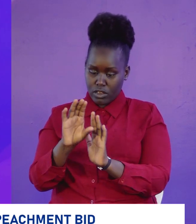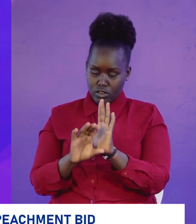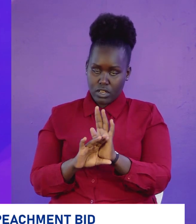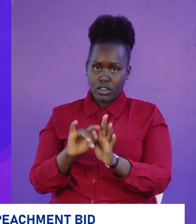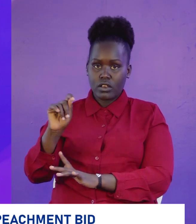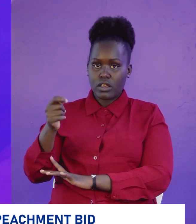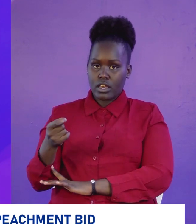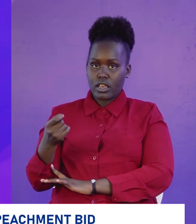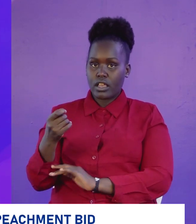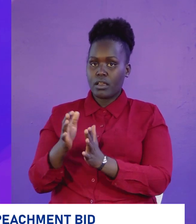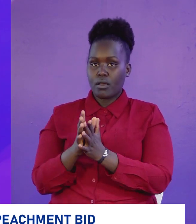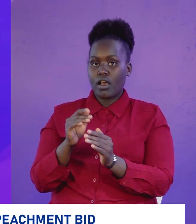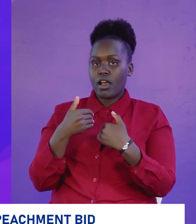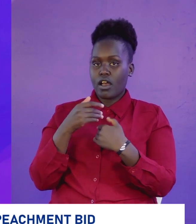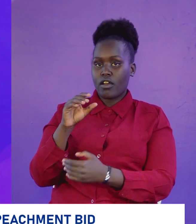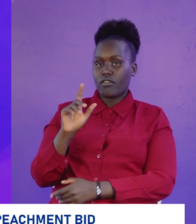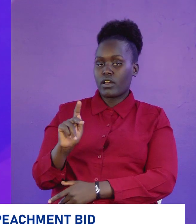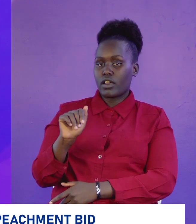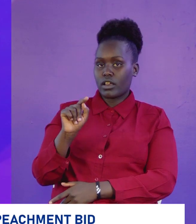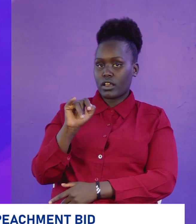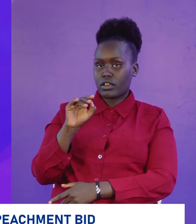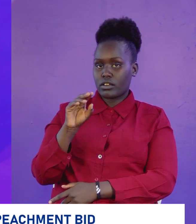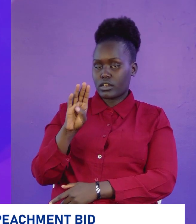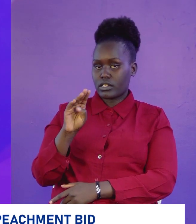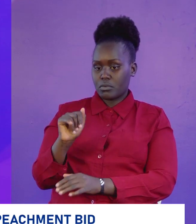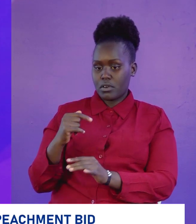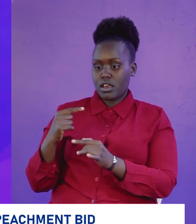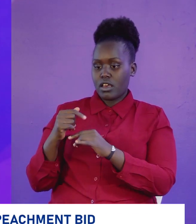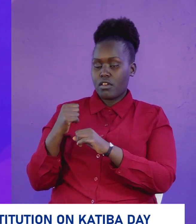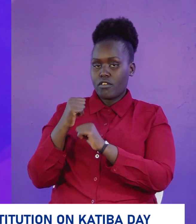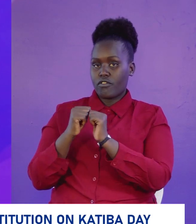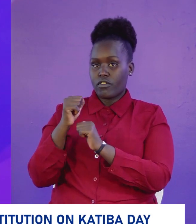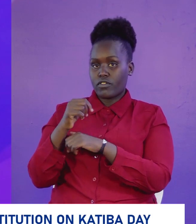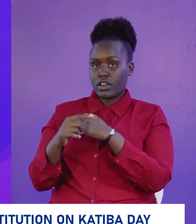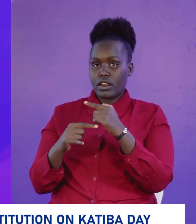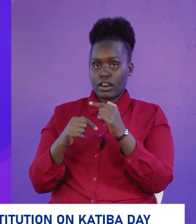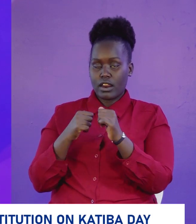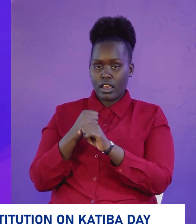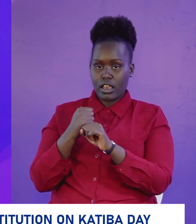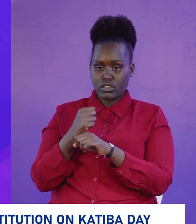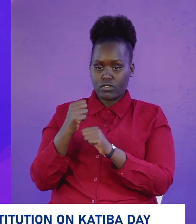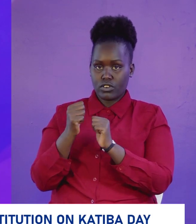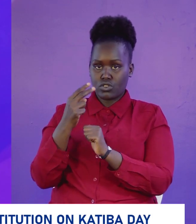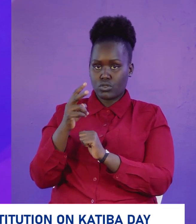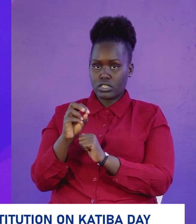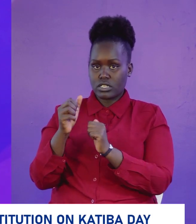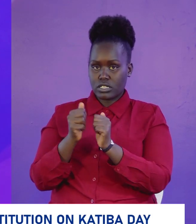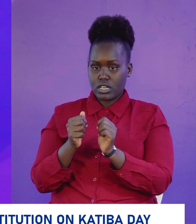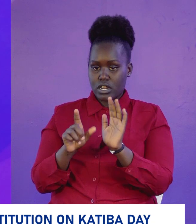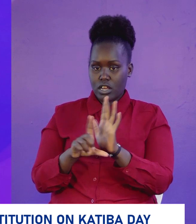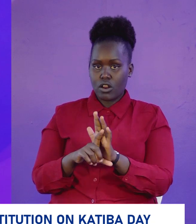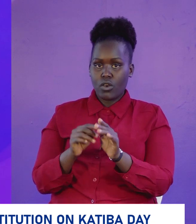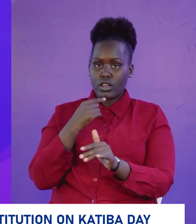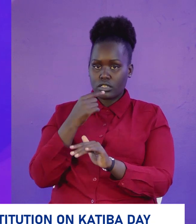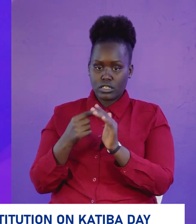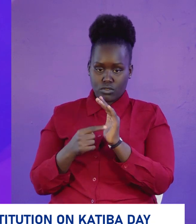marks Katiba Day. Commemorating 15 years since the enactment of the 2010 law, the Institute emphasized